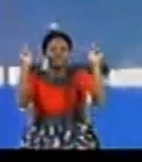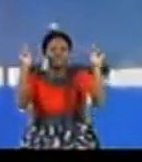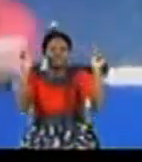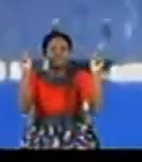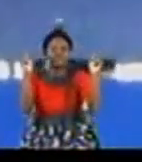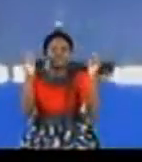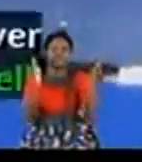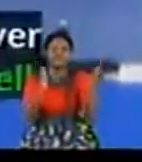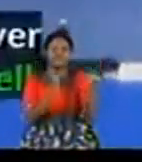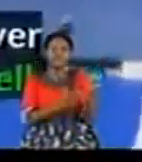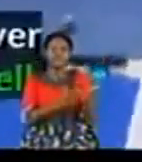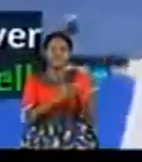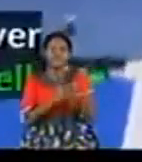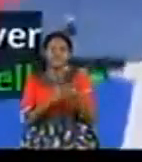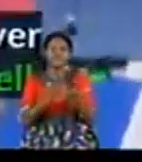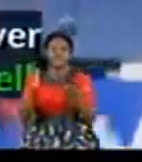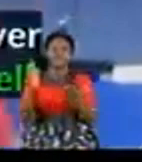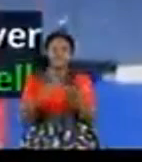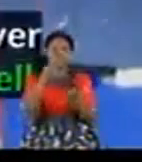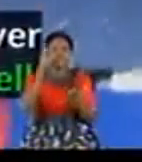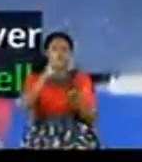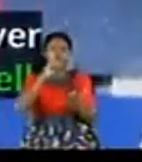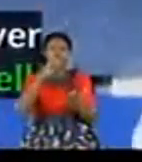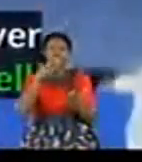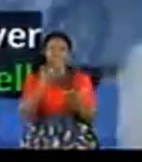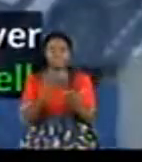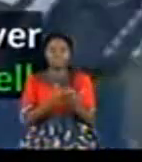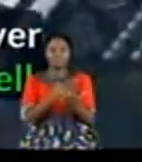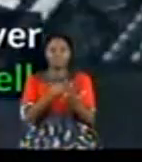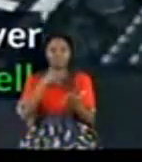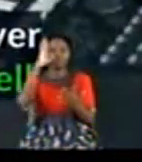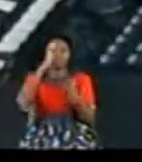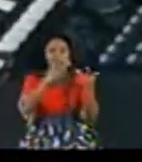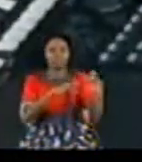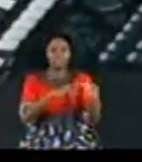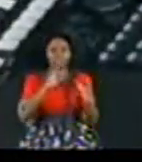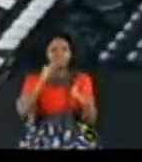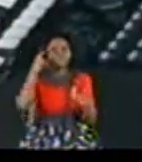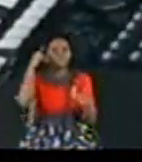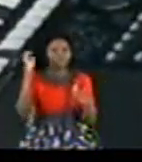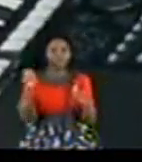Hallelujah you are good and your meress is forever